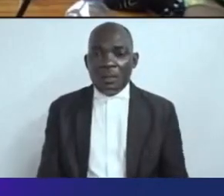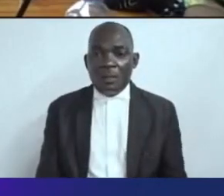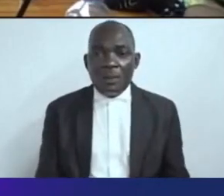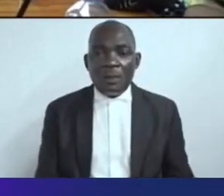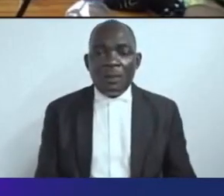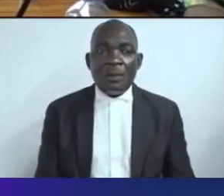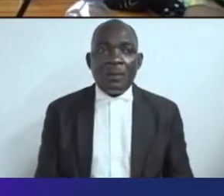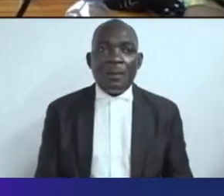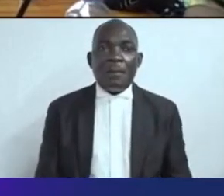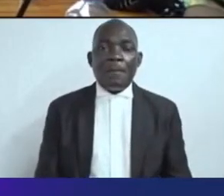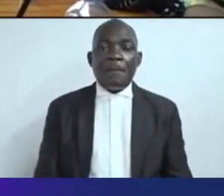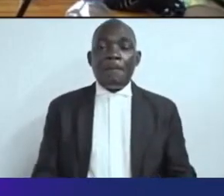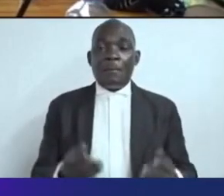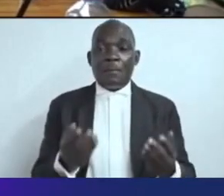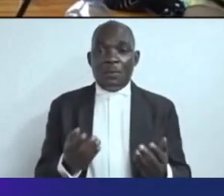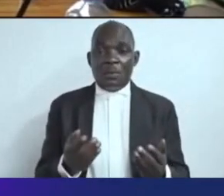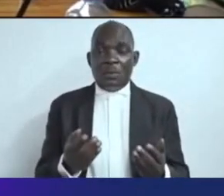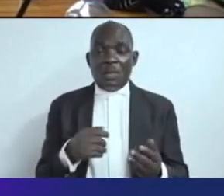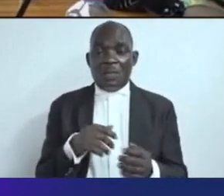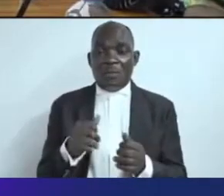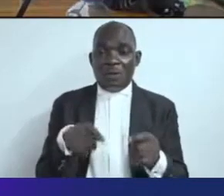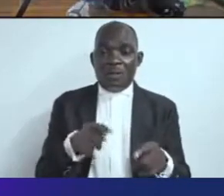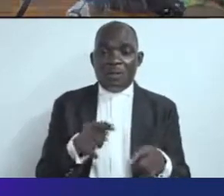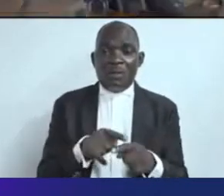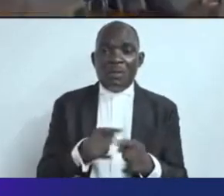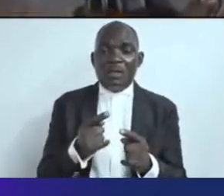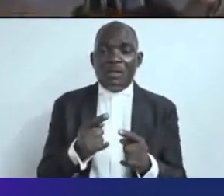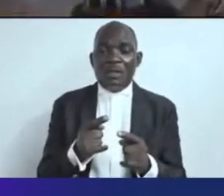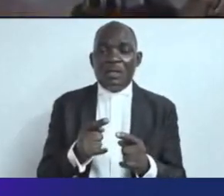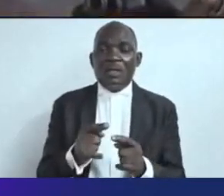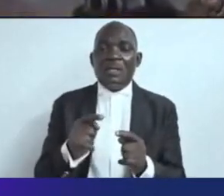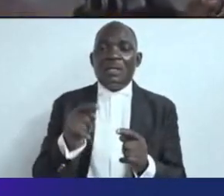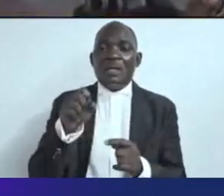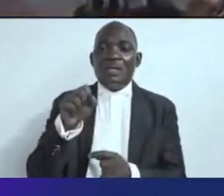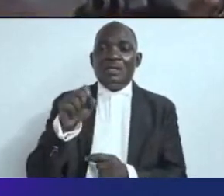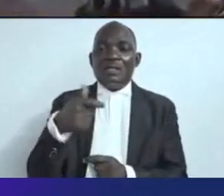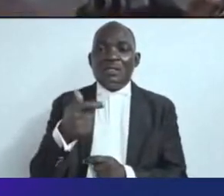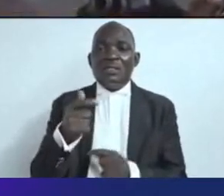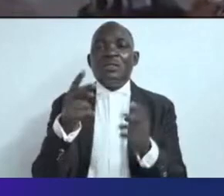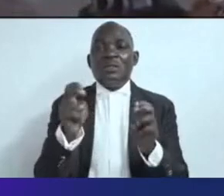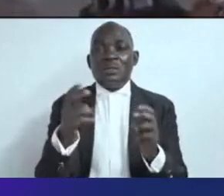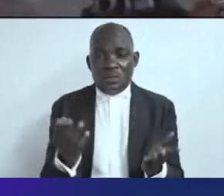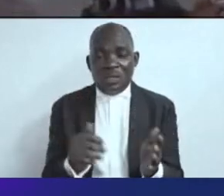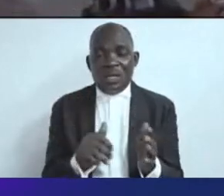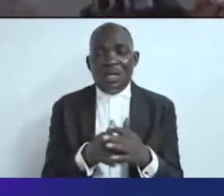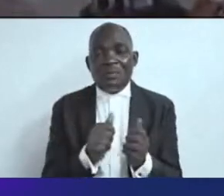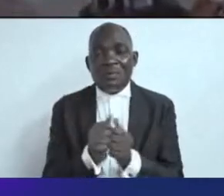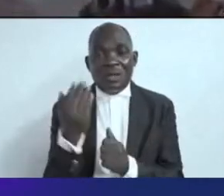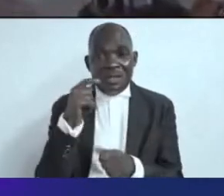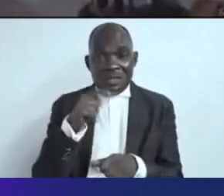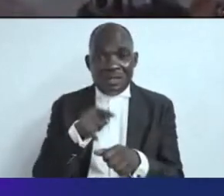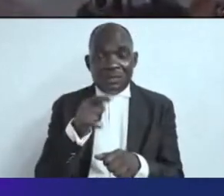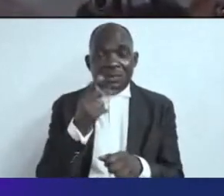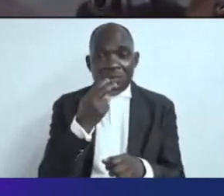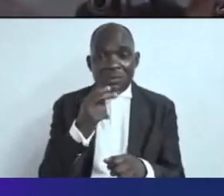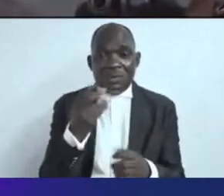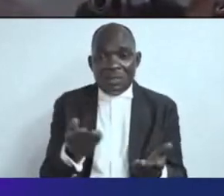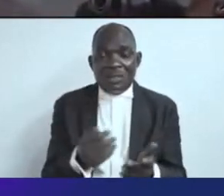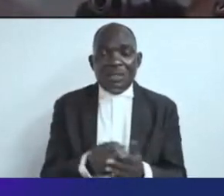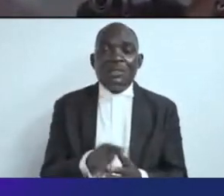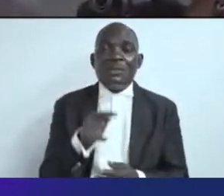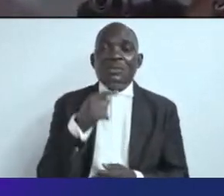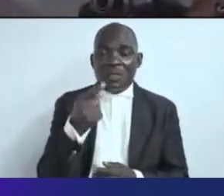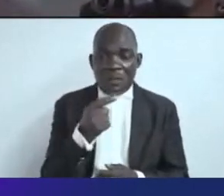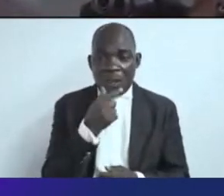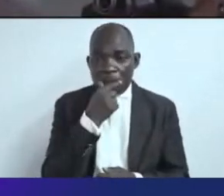Just one, please. Thank you. So I'd like to do a follow-up on the Societe Generale issue. So the last time you spoke about it here, you mentioned